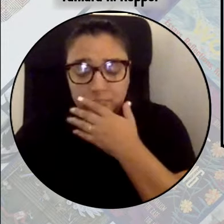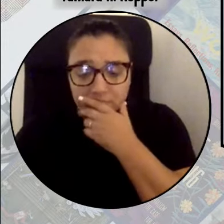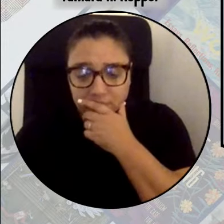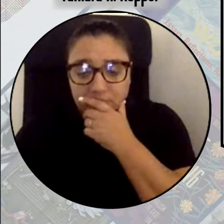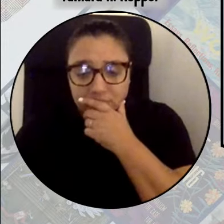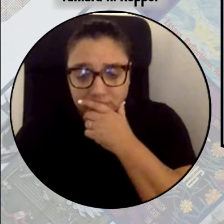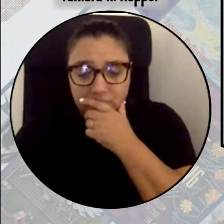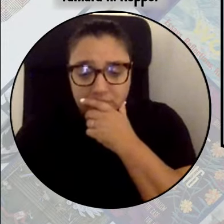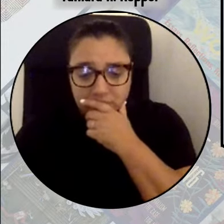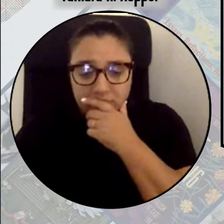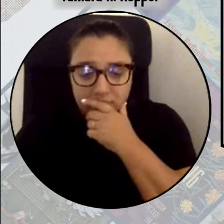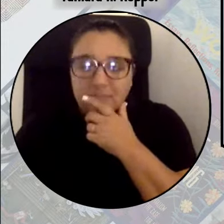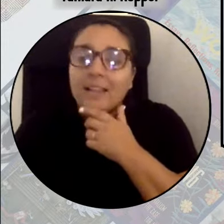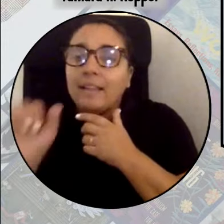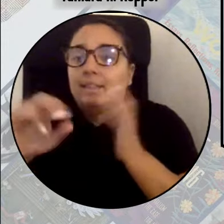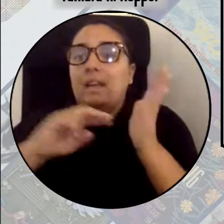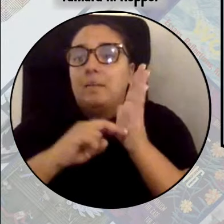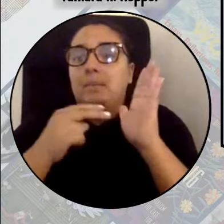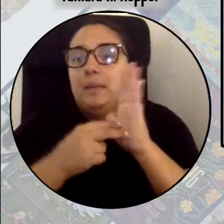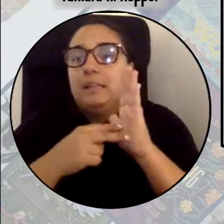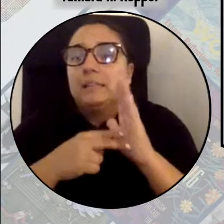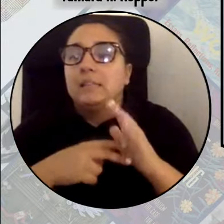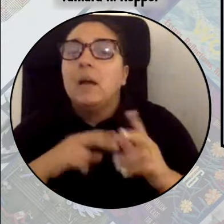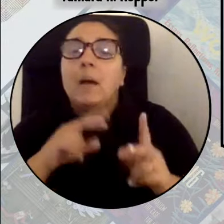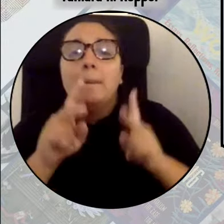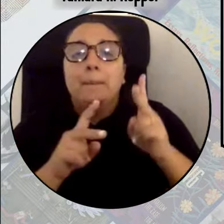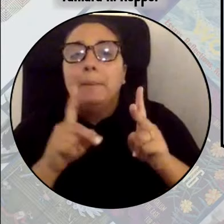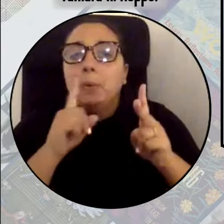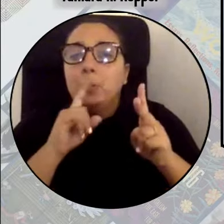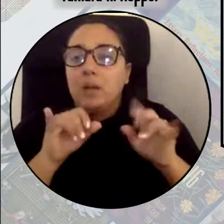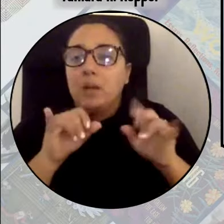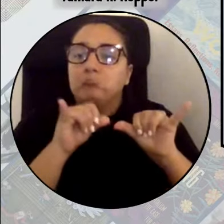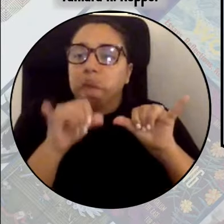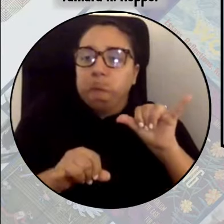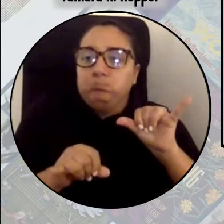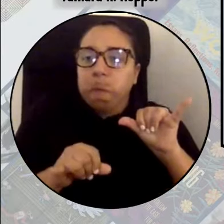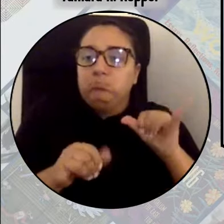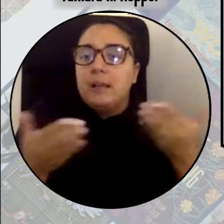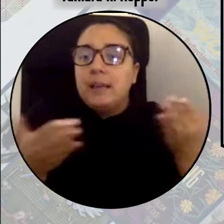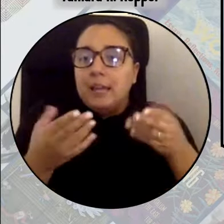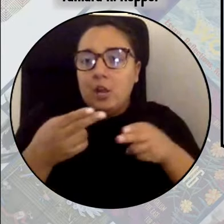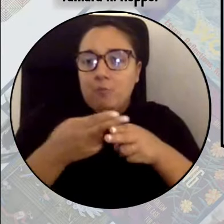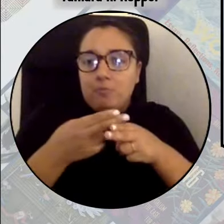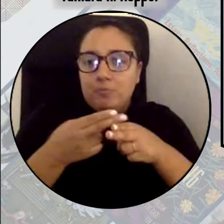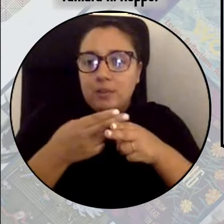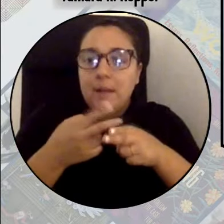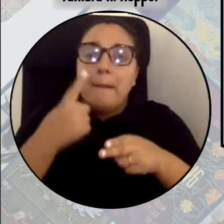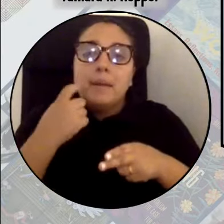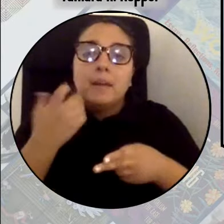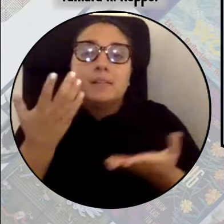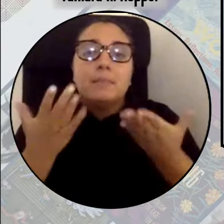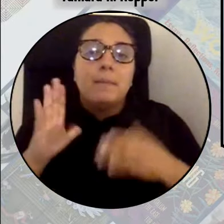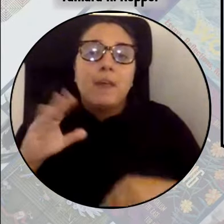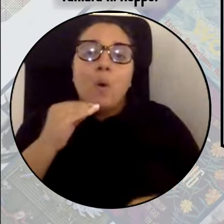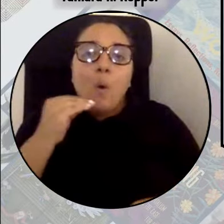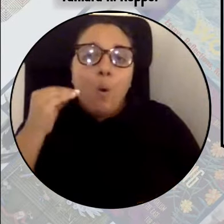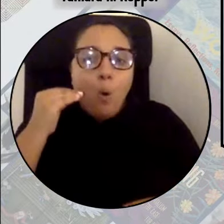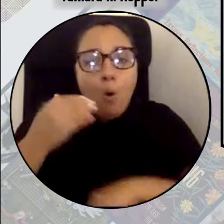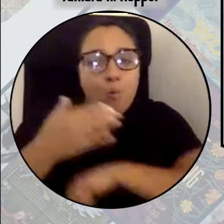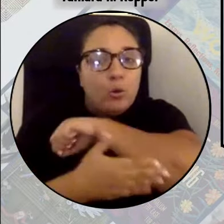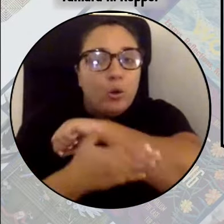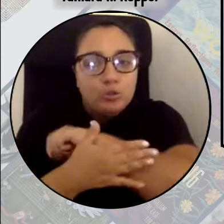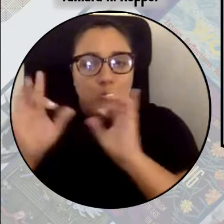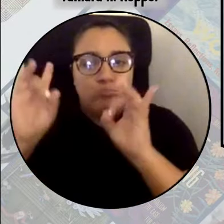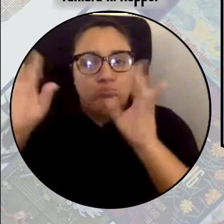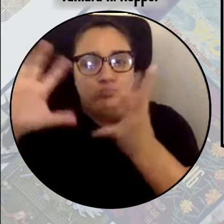status because of what are seen as kind of political or natural disasters in their home countries, right? So this